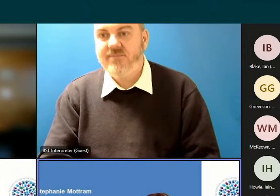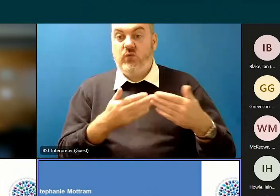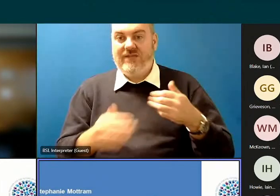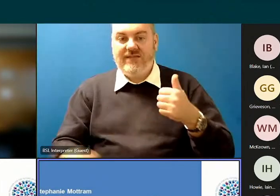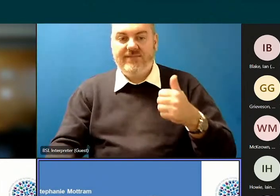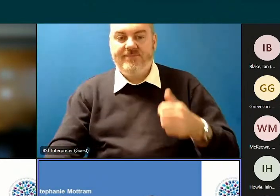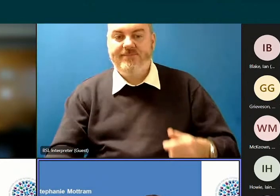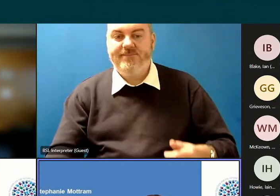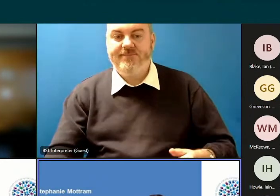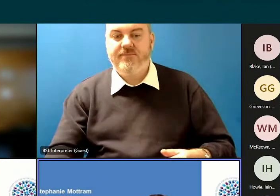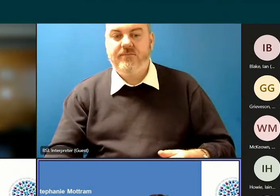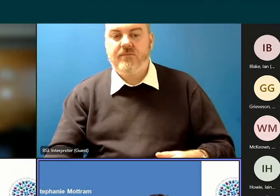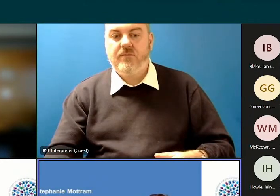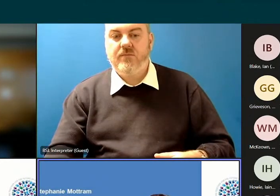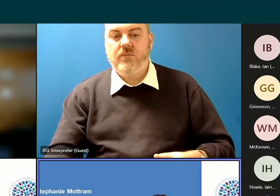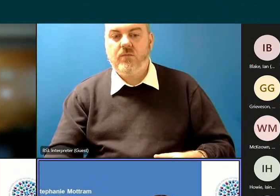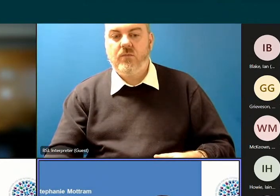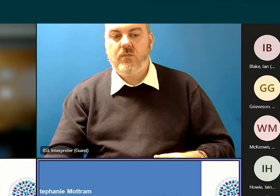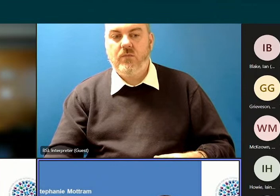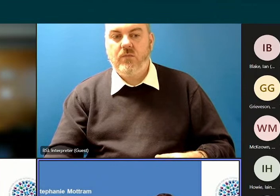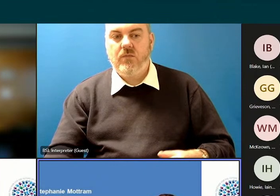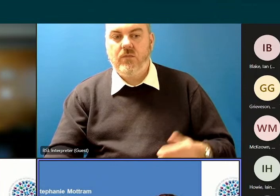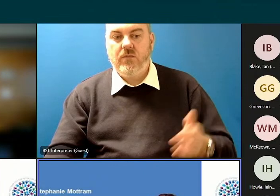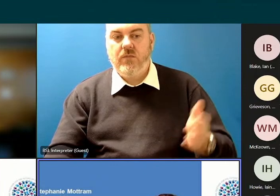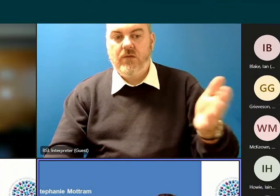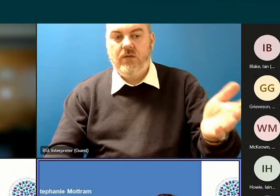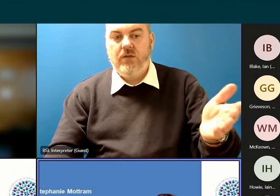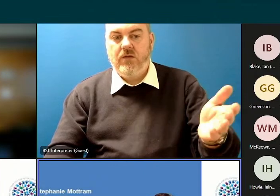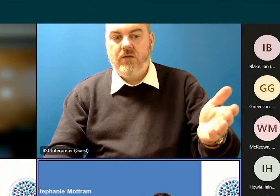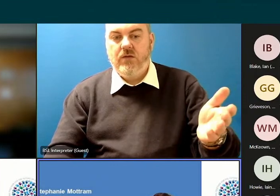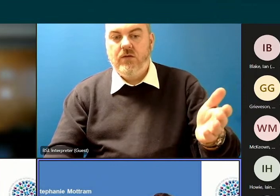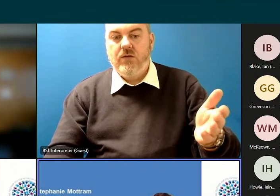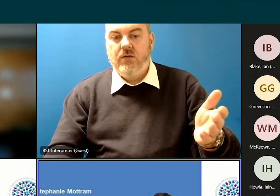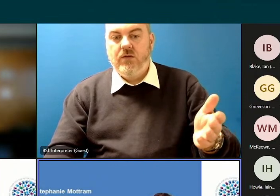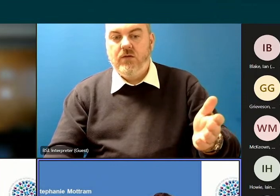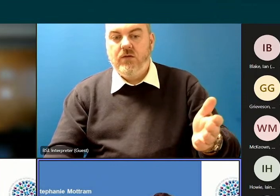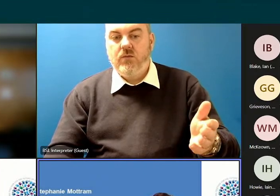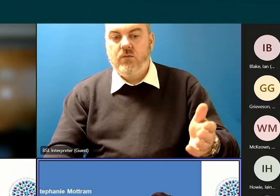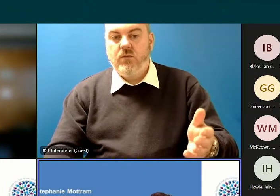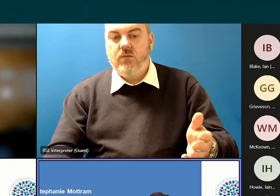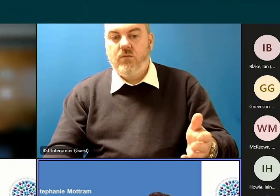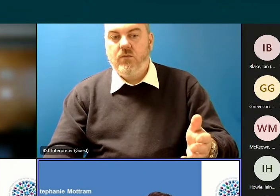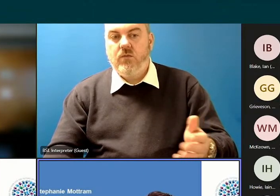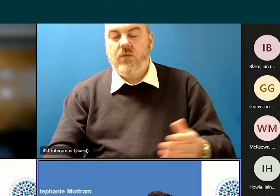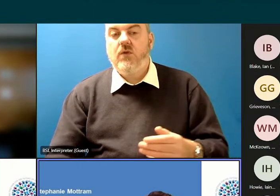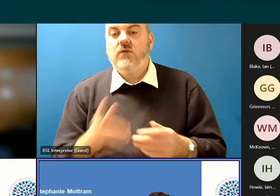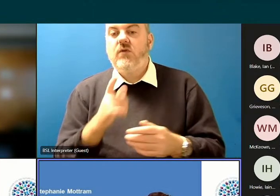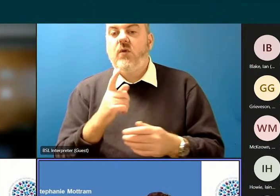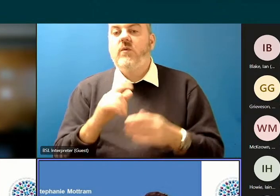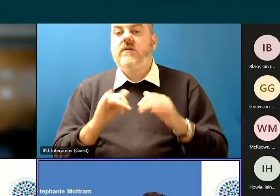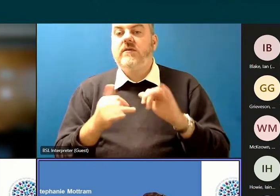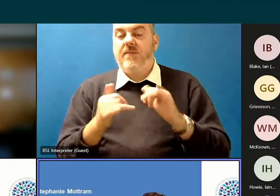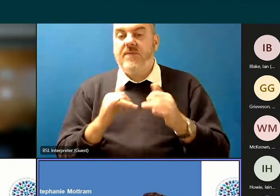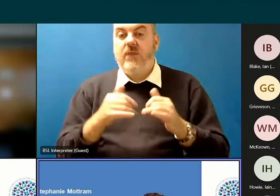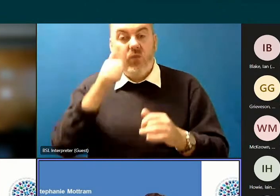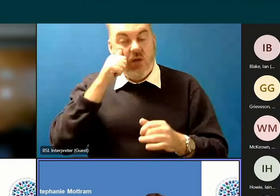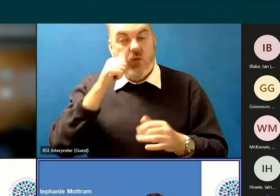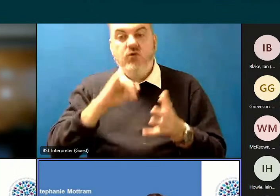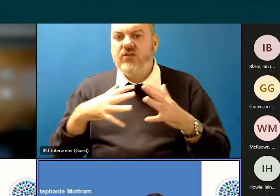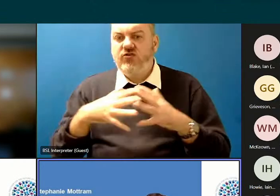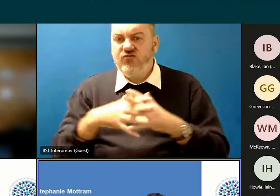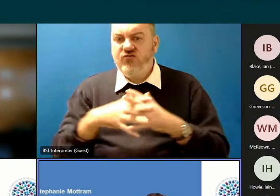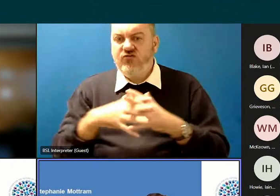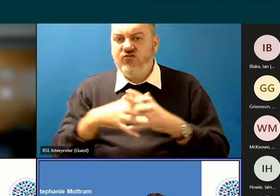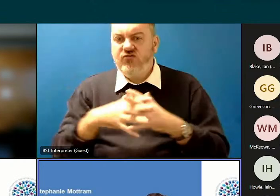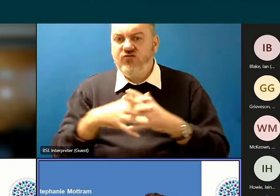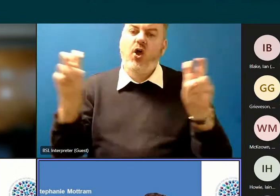in-house service to target recruitment into the areas where there's hotspots. So in particular, we know that Stewartry is a hotspot in